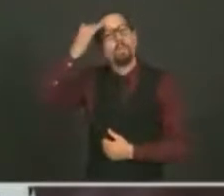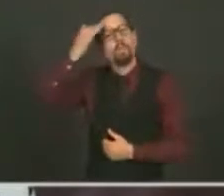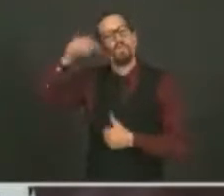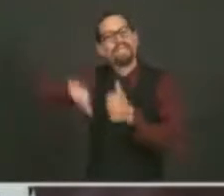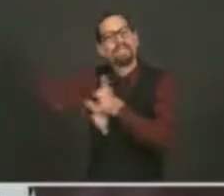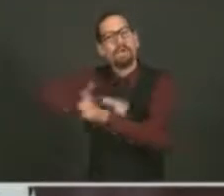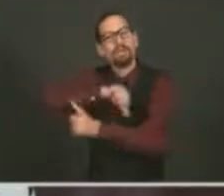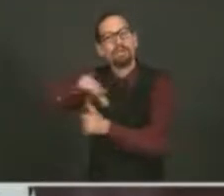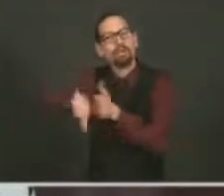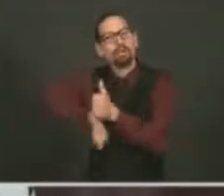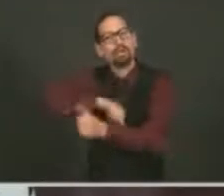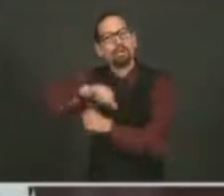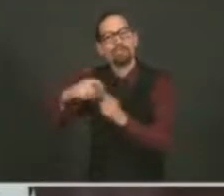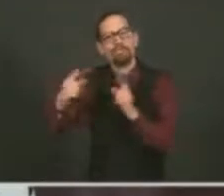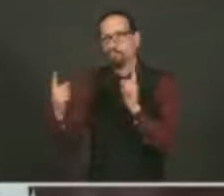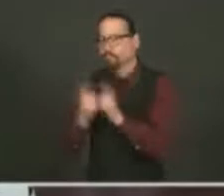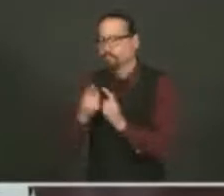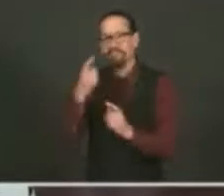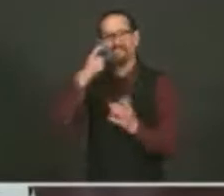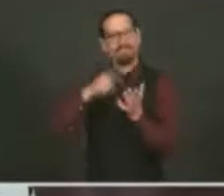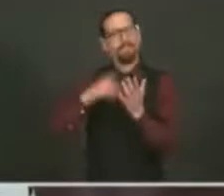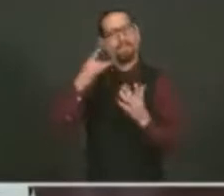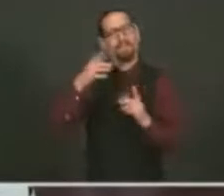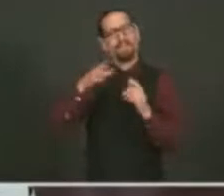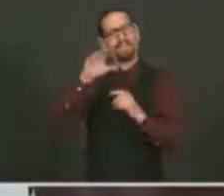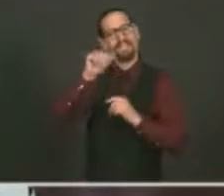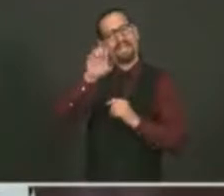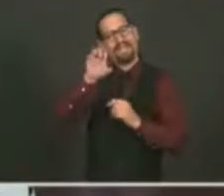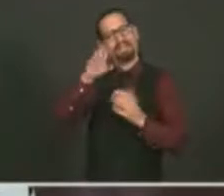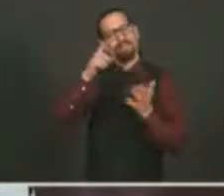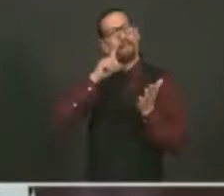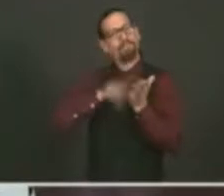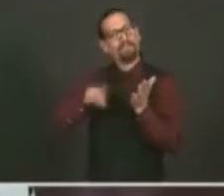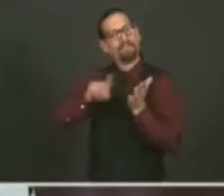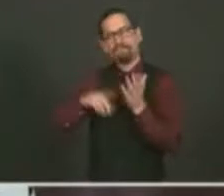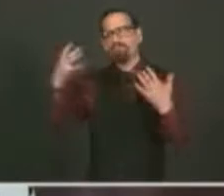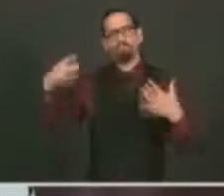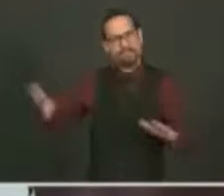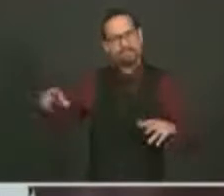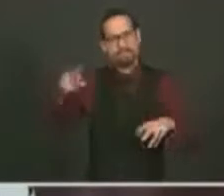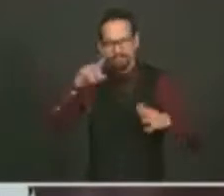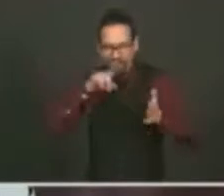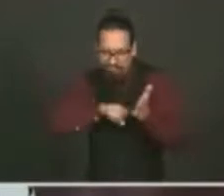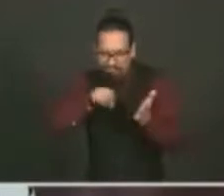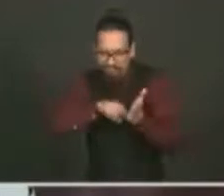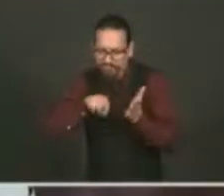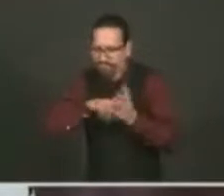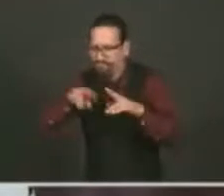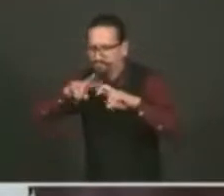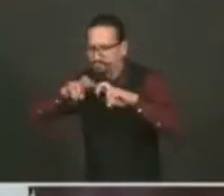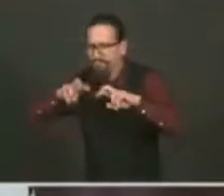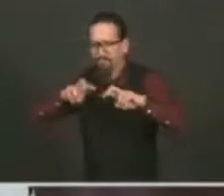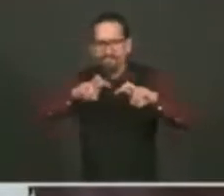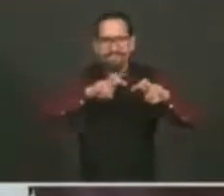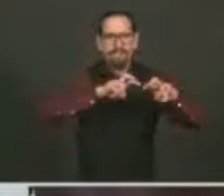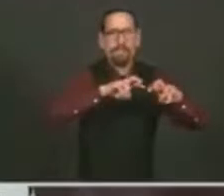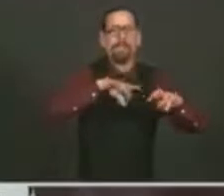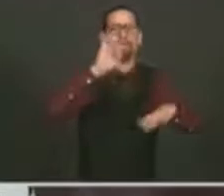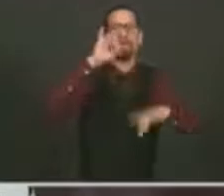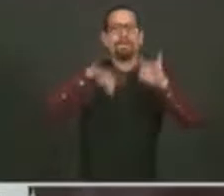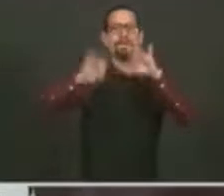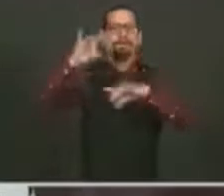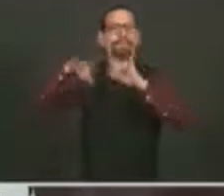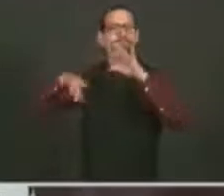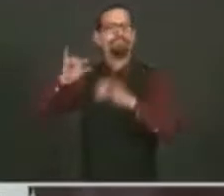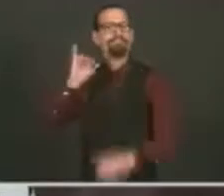our case investigations right now across the board. The governor shared the different scenarios already. It's whether